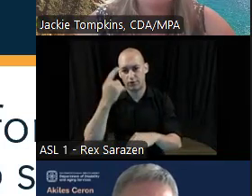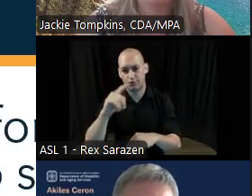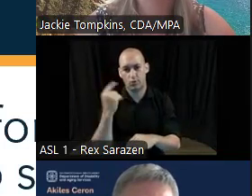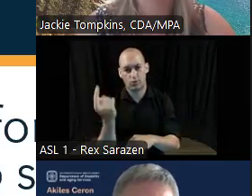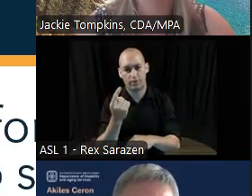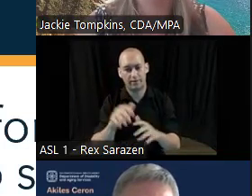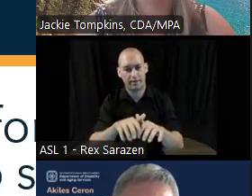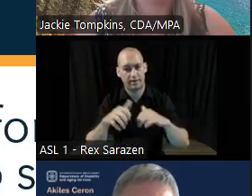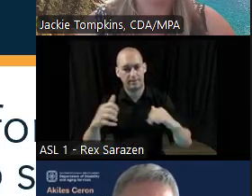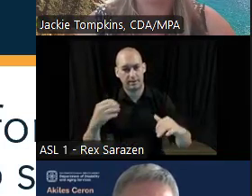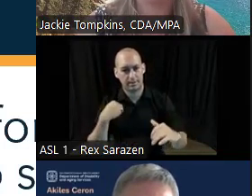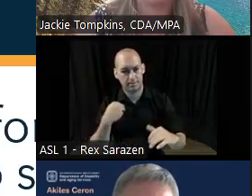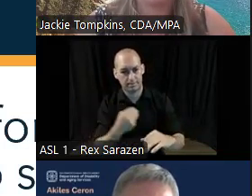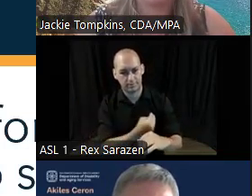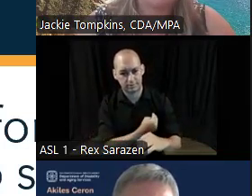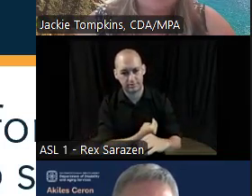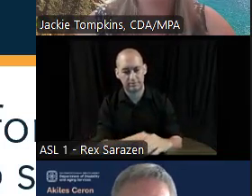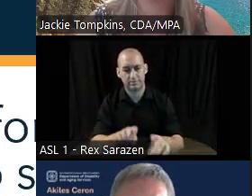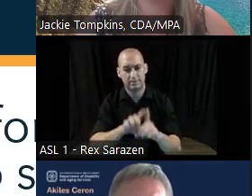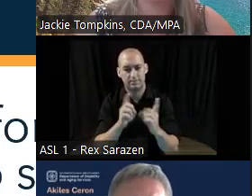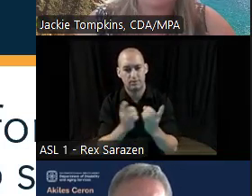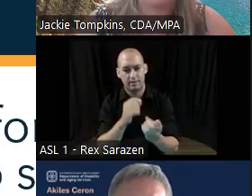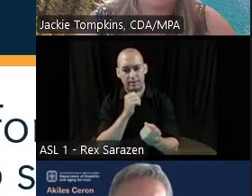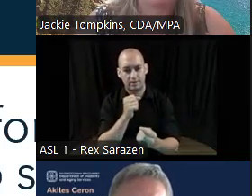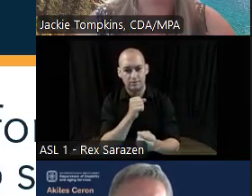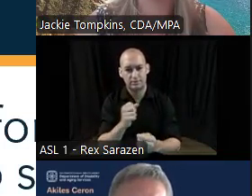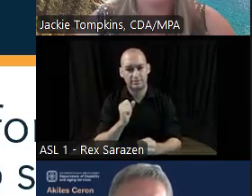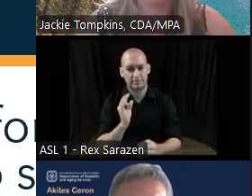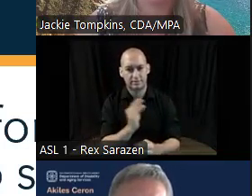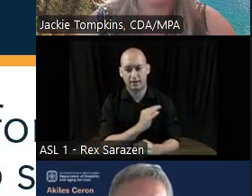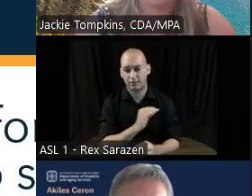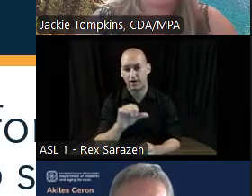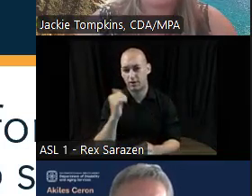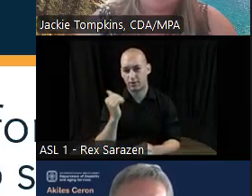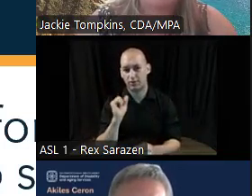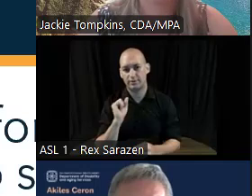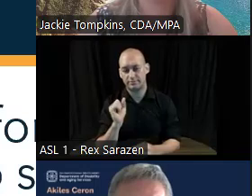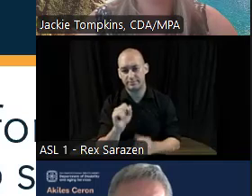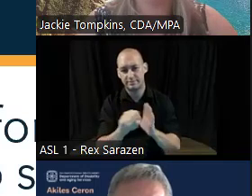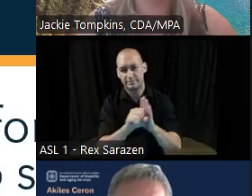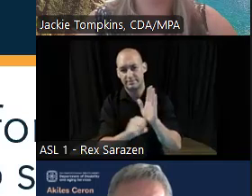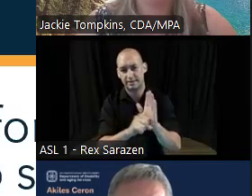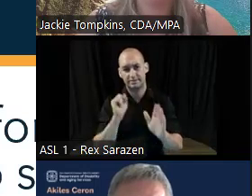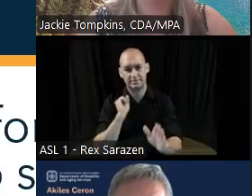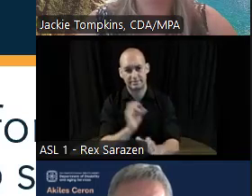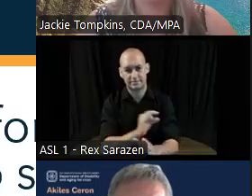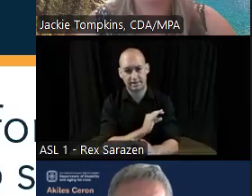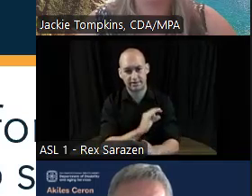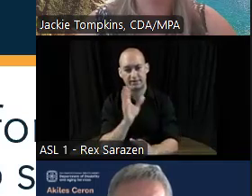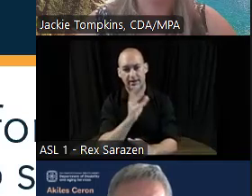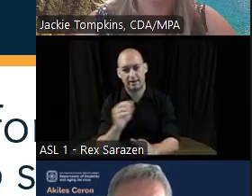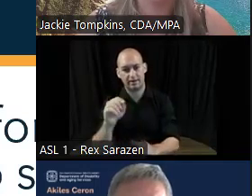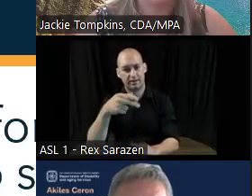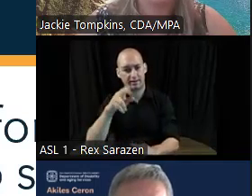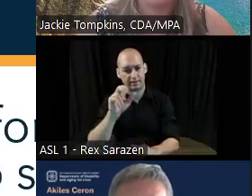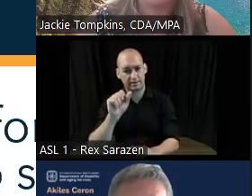committee members, Department of Aging staff, and other state staff, as well as the invited guest. The public will be